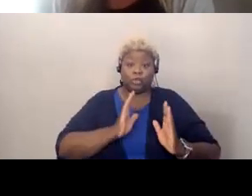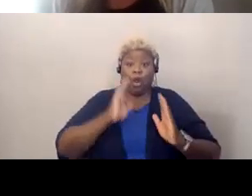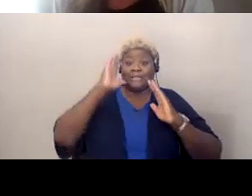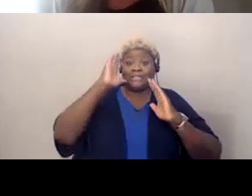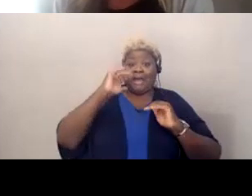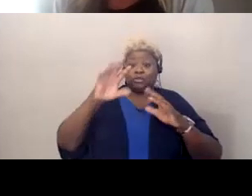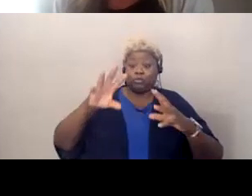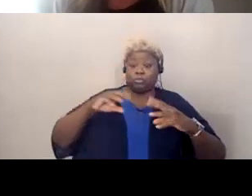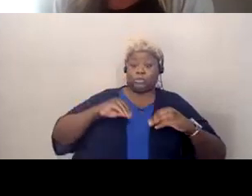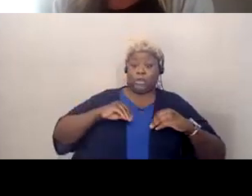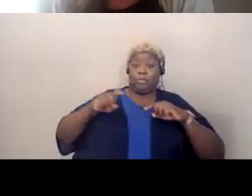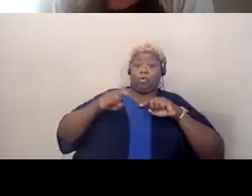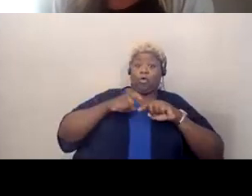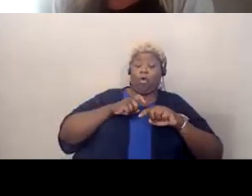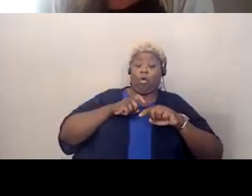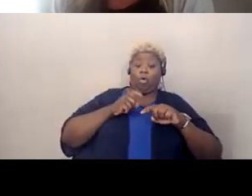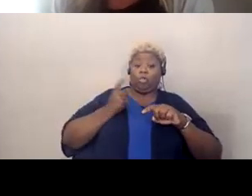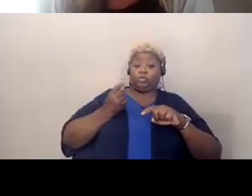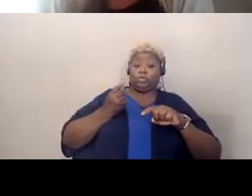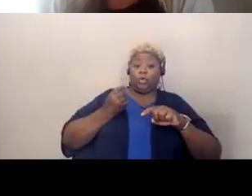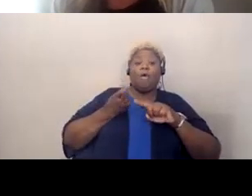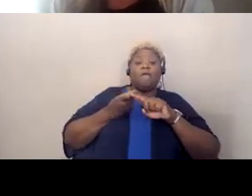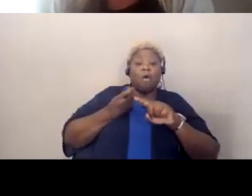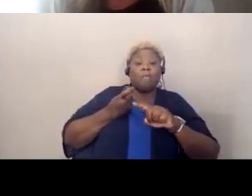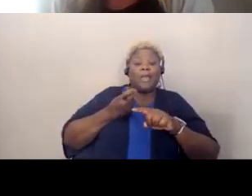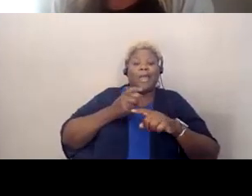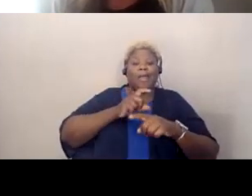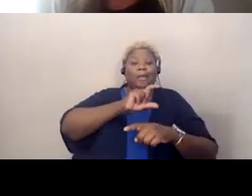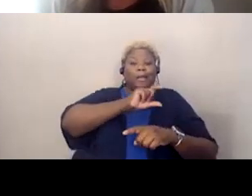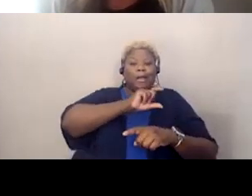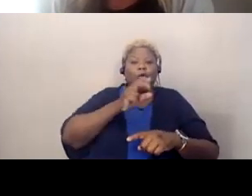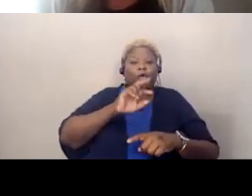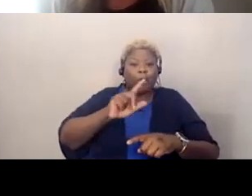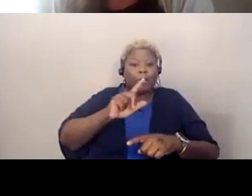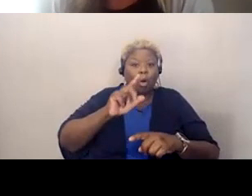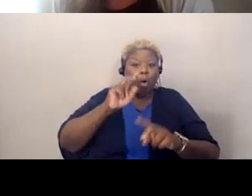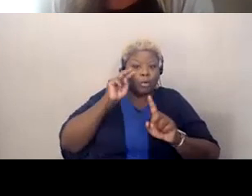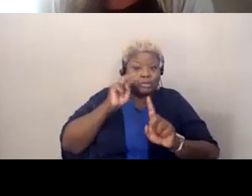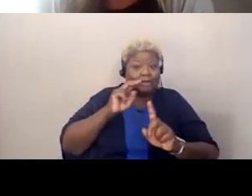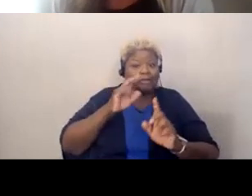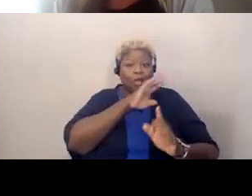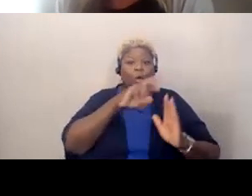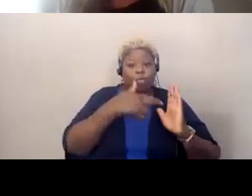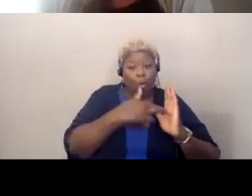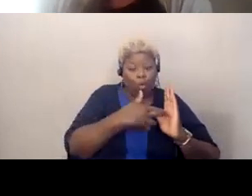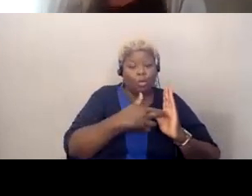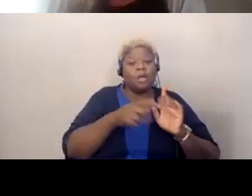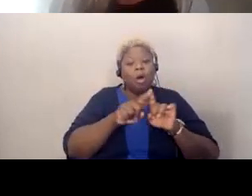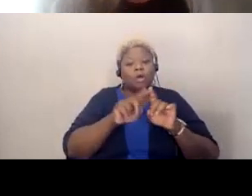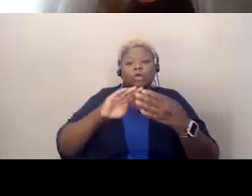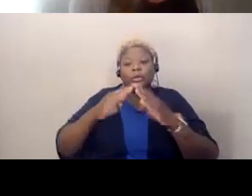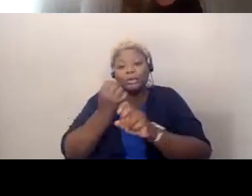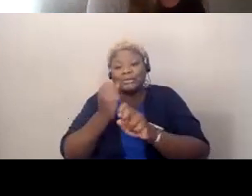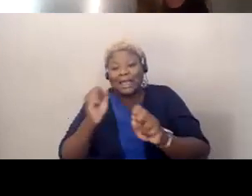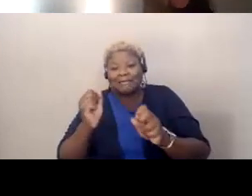call from both a criminal perspective, which is what their primary role is, but also looking at the community